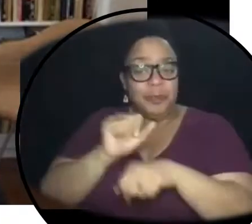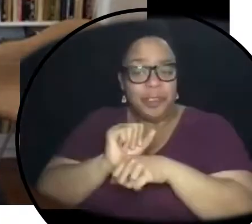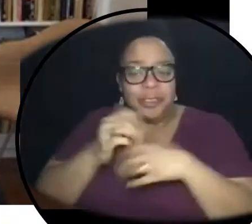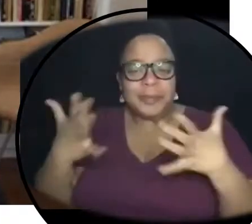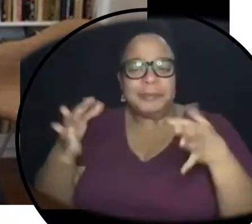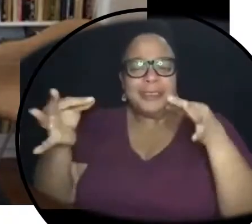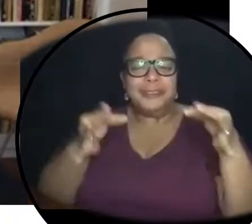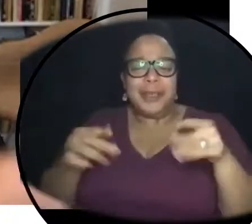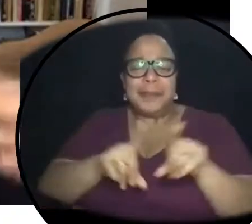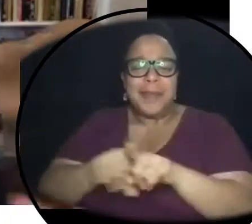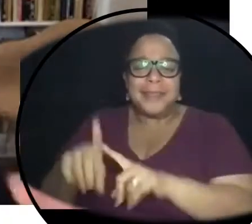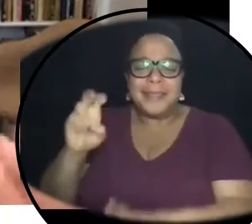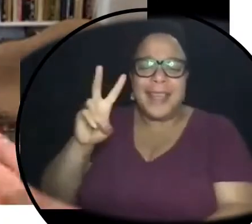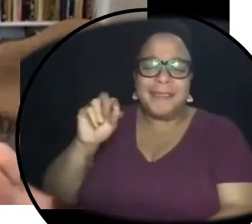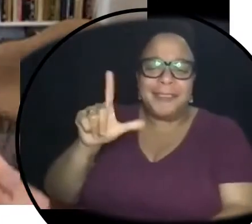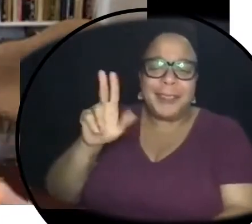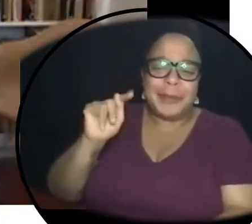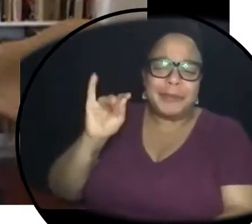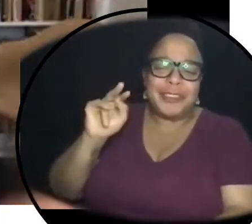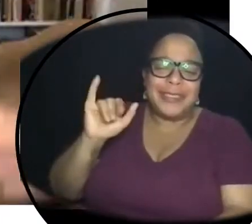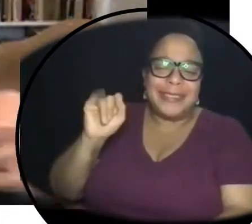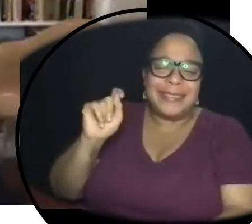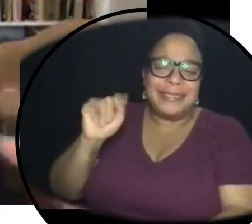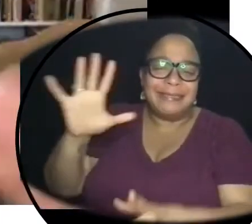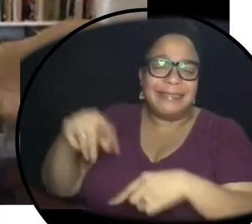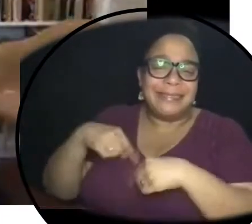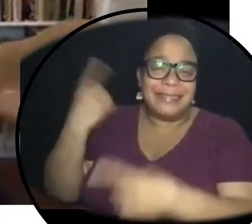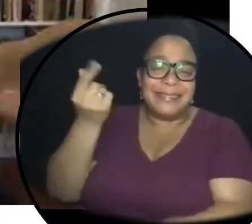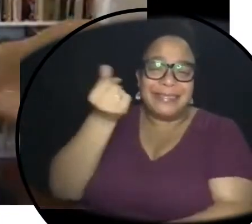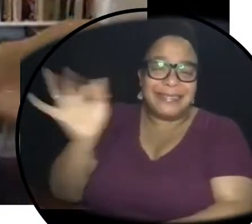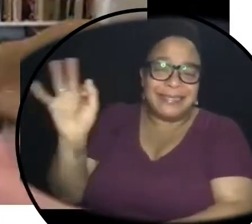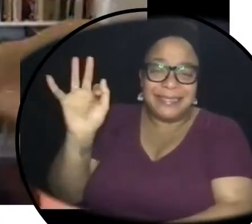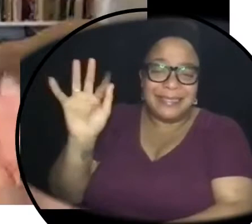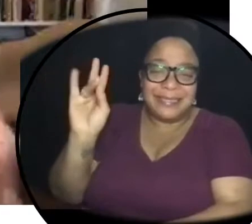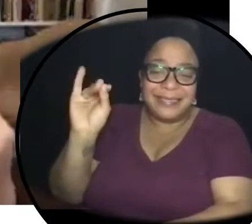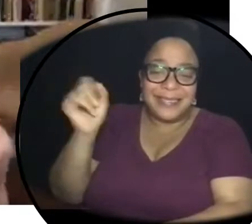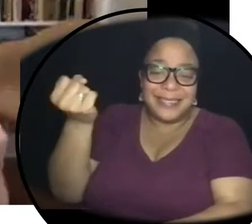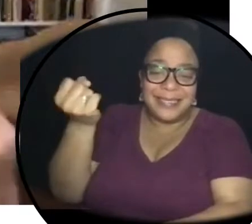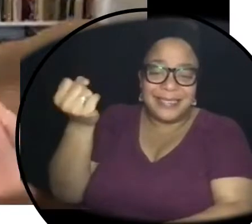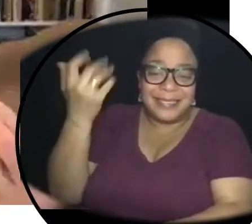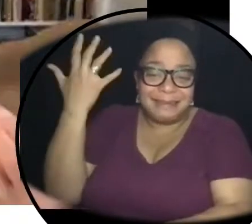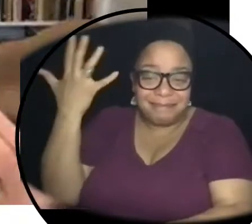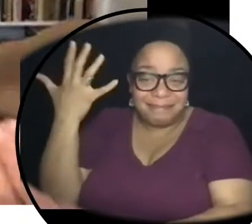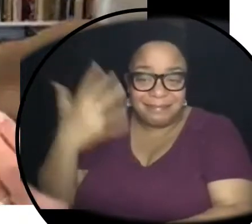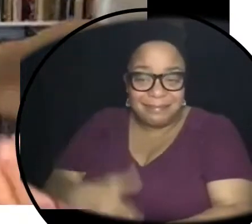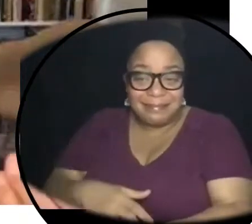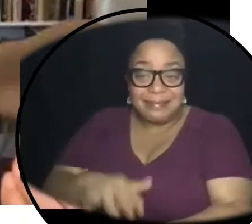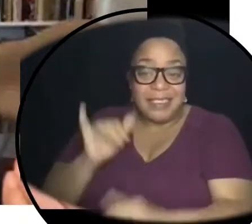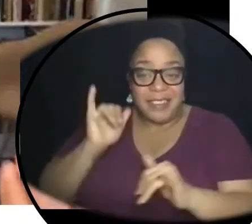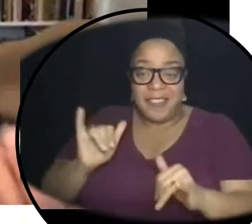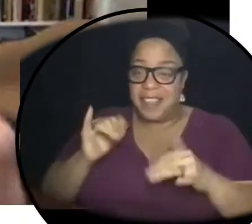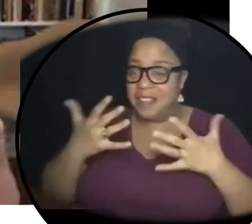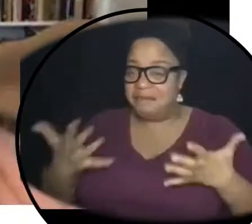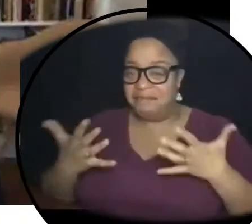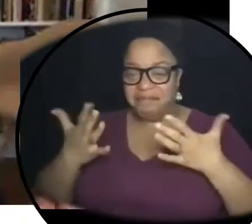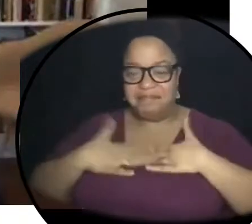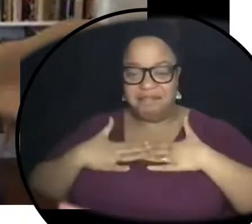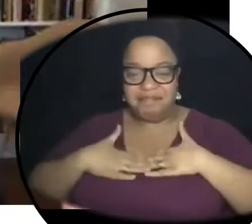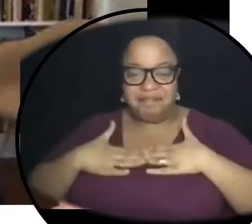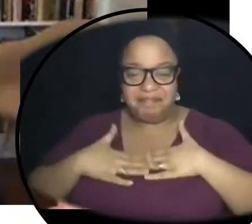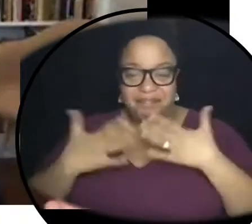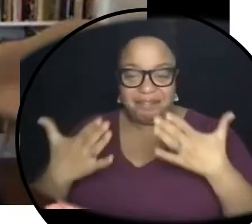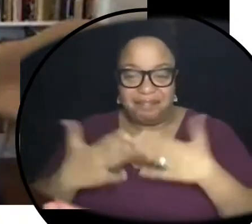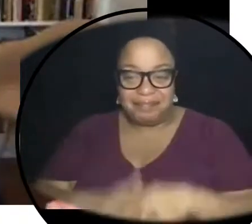the call for abolition that came from the Attica brothers struck